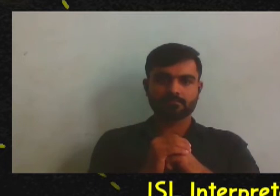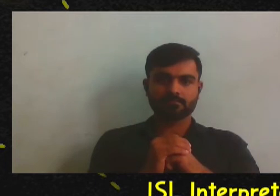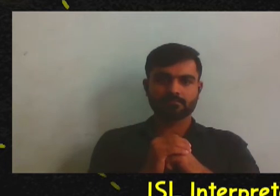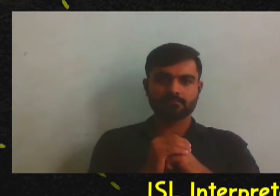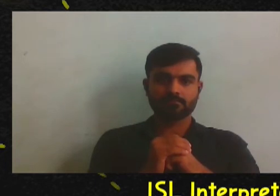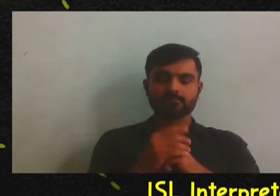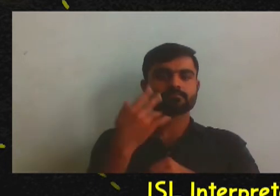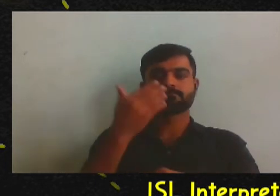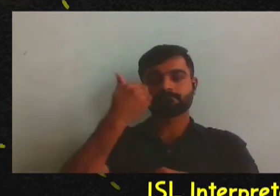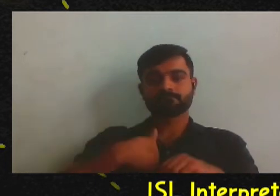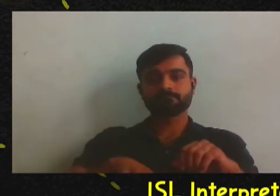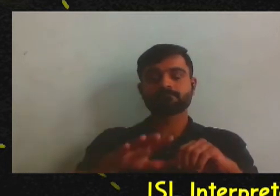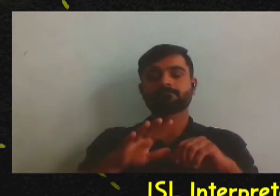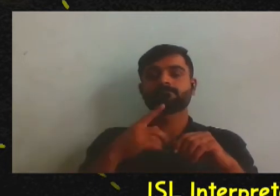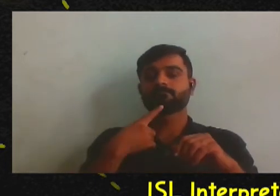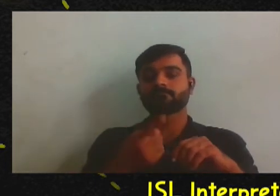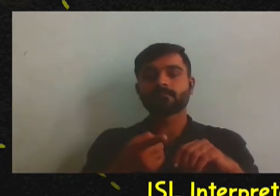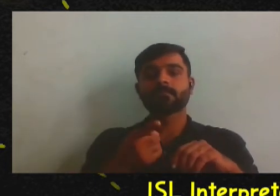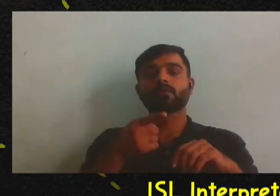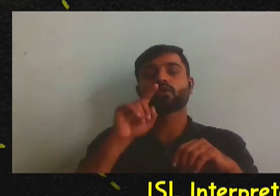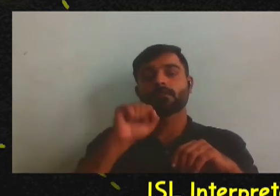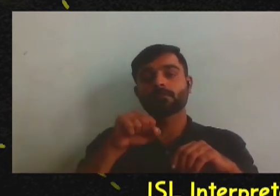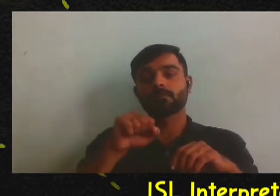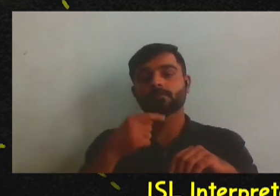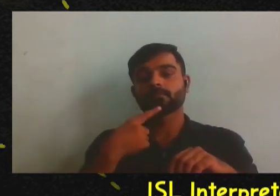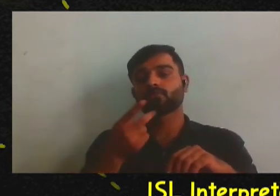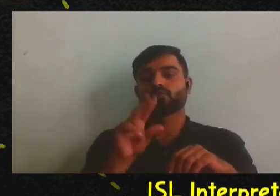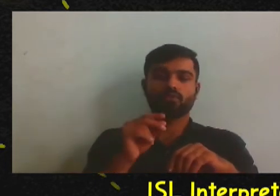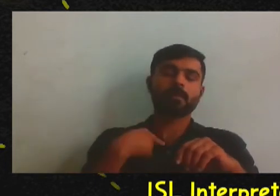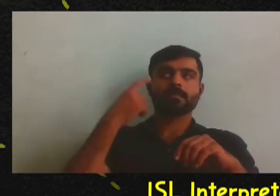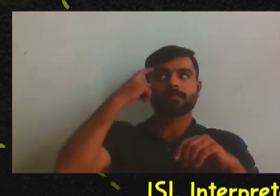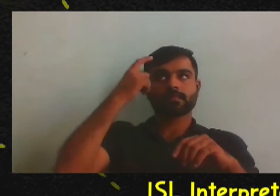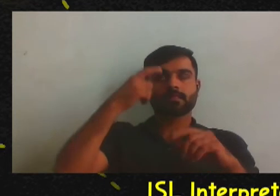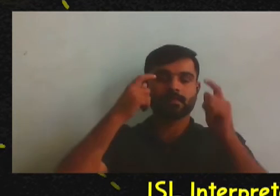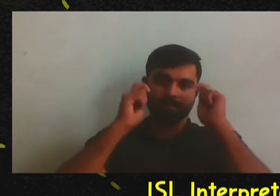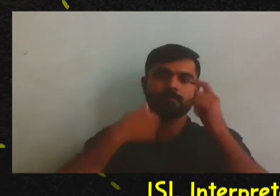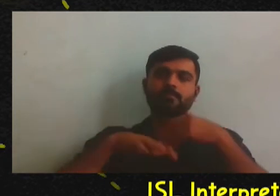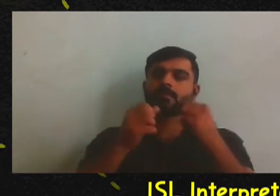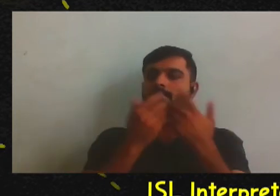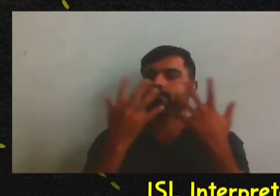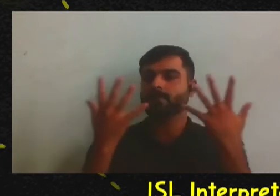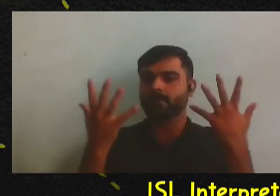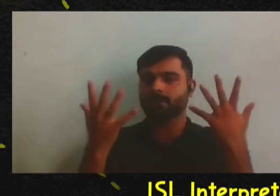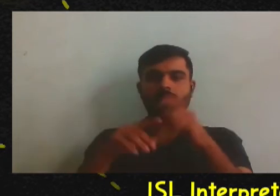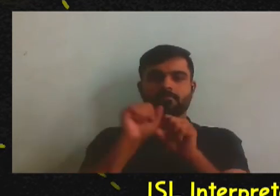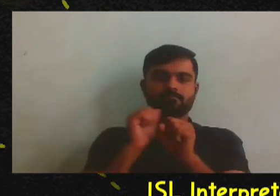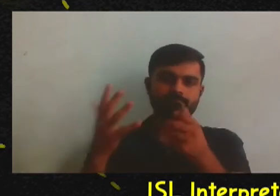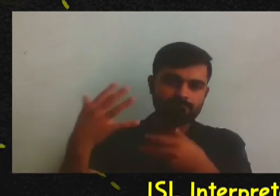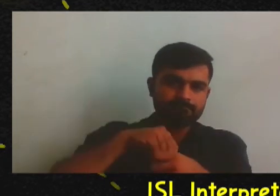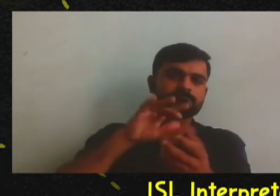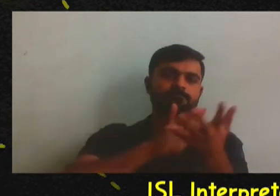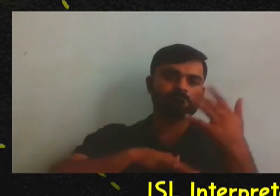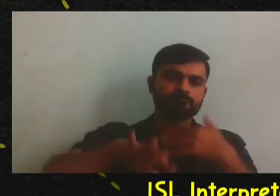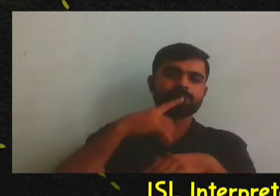for me, kahi and kahi baate, if I thought of our role and us, many of us who contribute to that space, it's